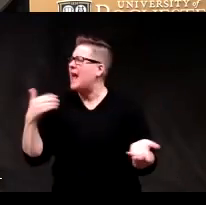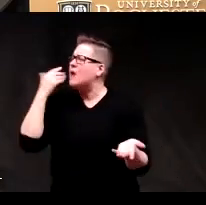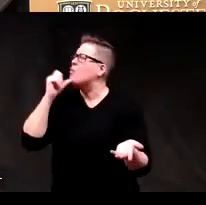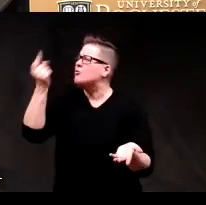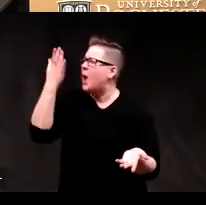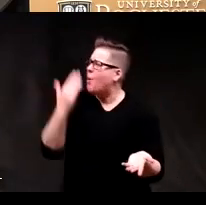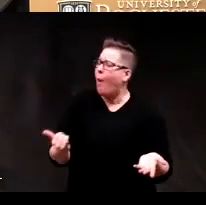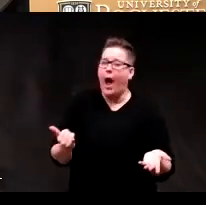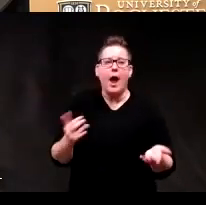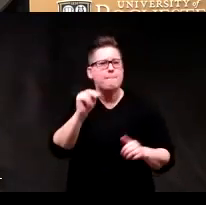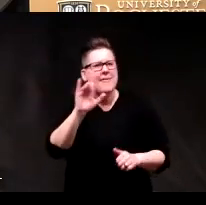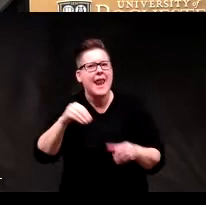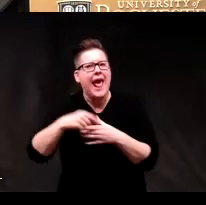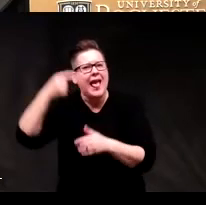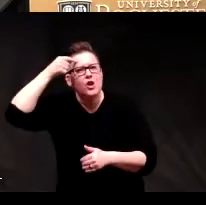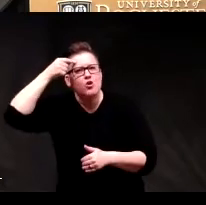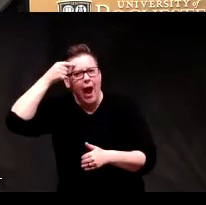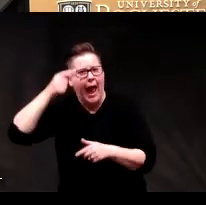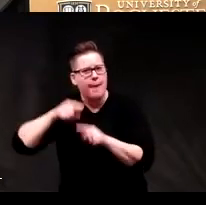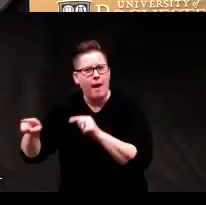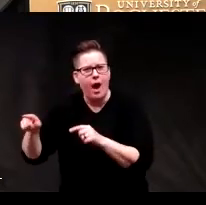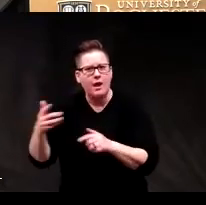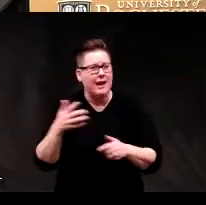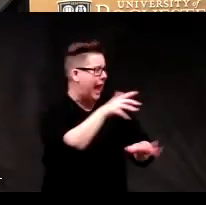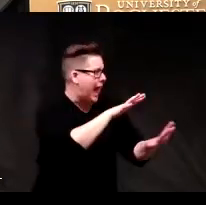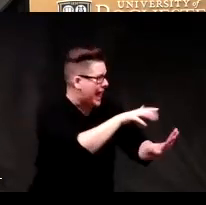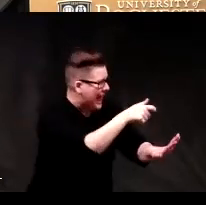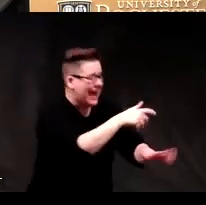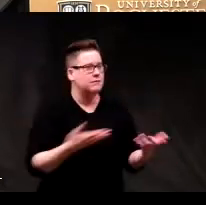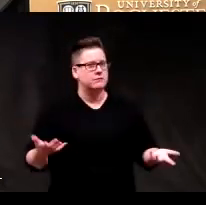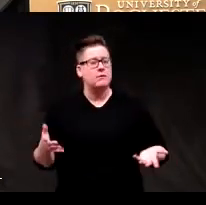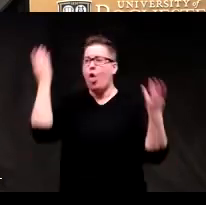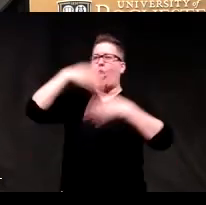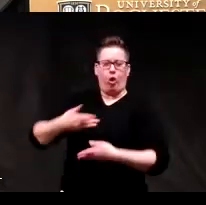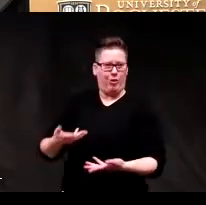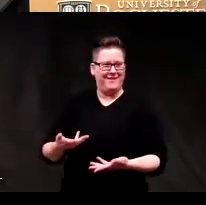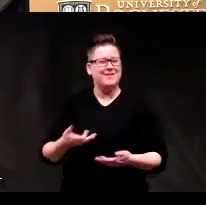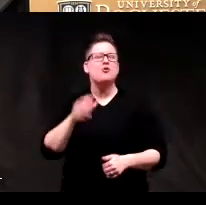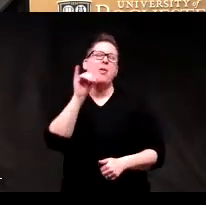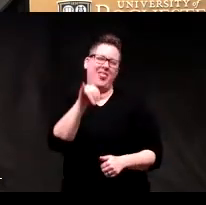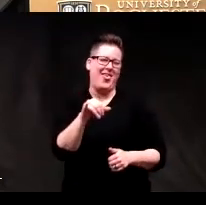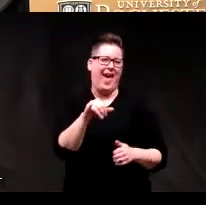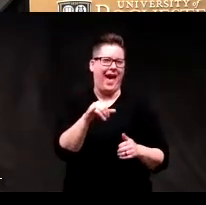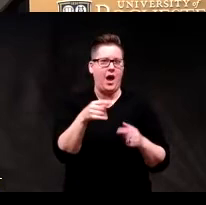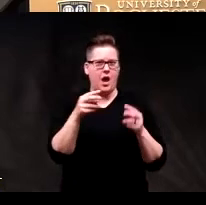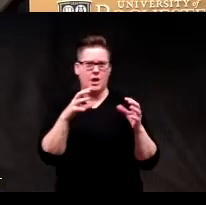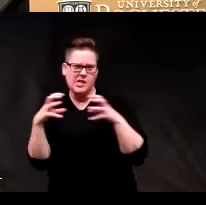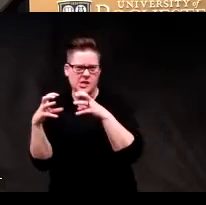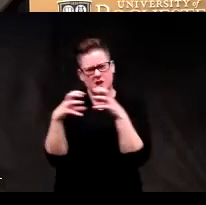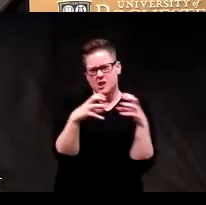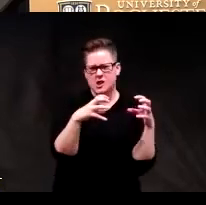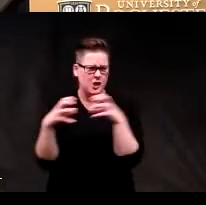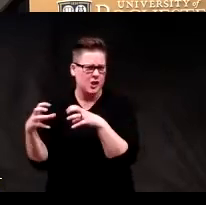don't understand it. So anyway, it's that kind of push-pull that we sometimes observe when two folks are